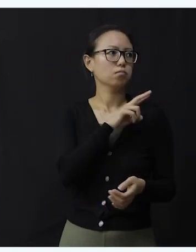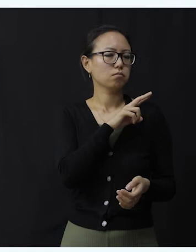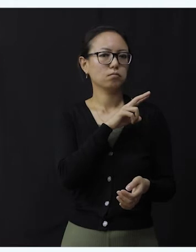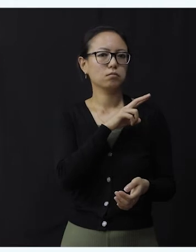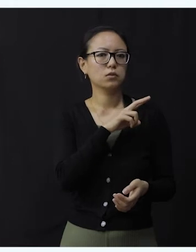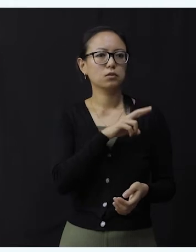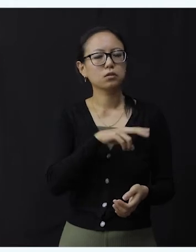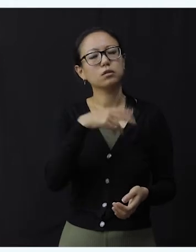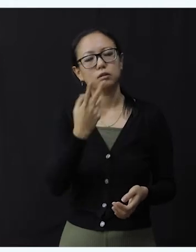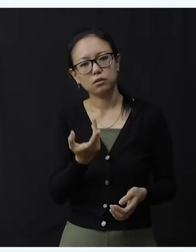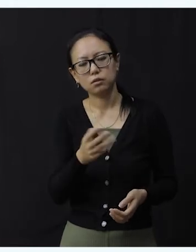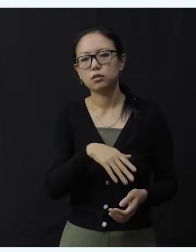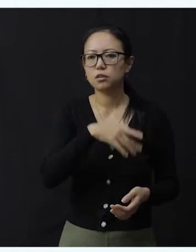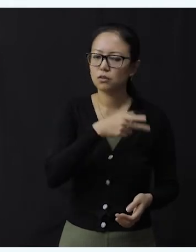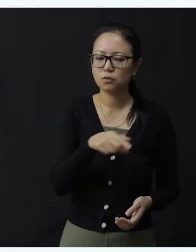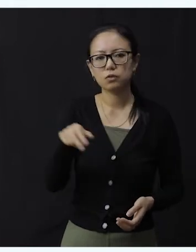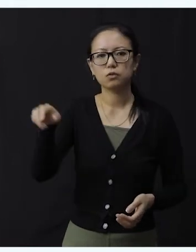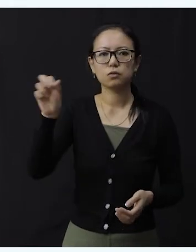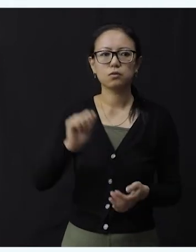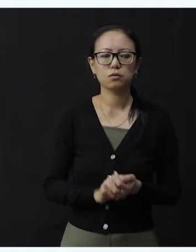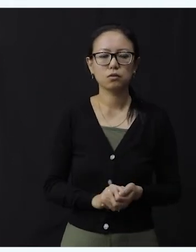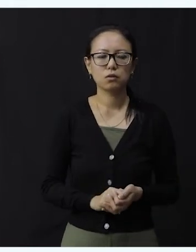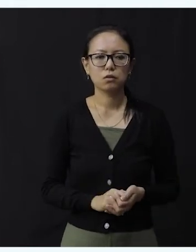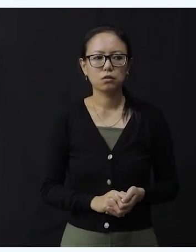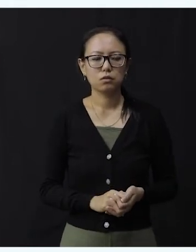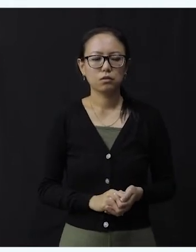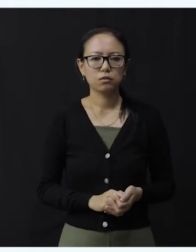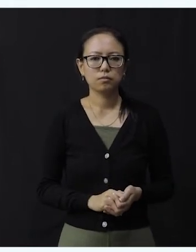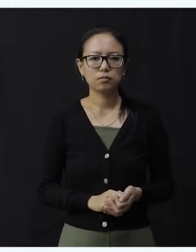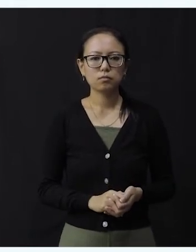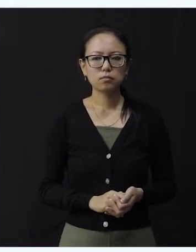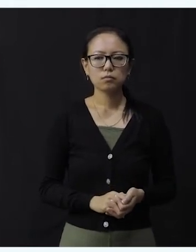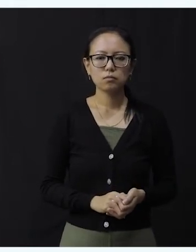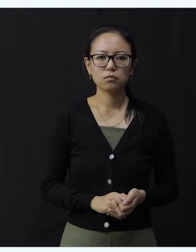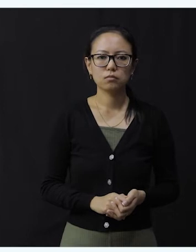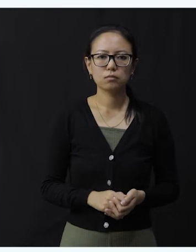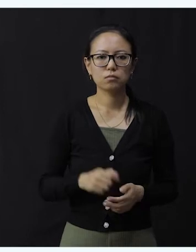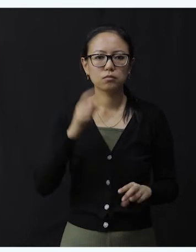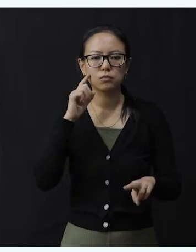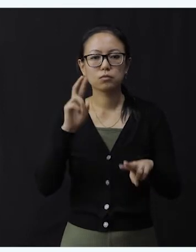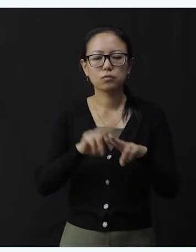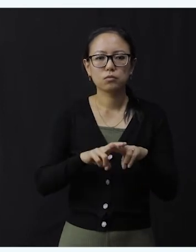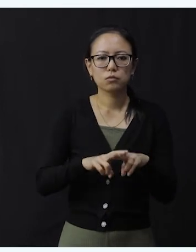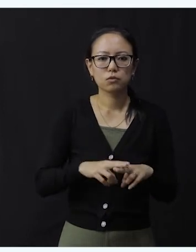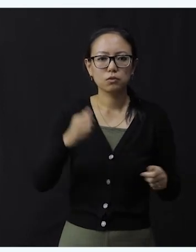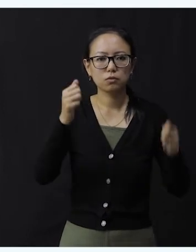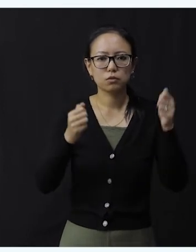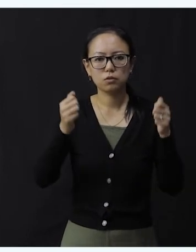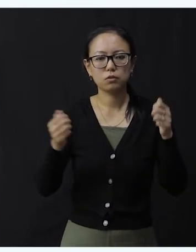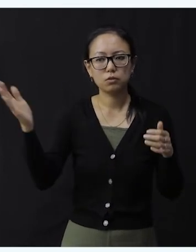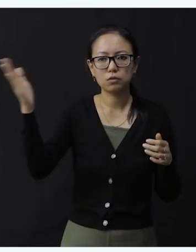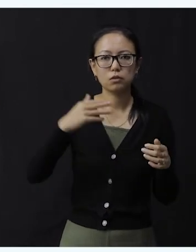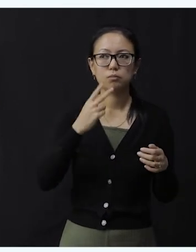your left, and you have to look it carefully. And then once the road is clear, you have